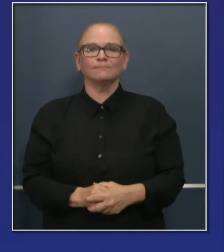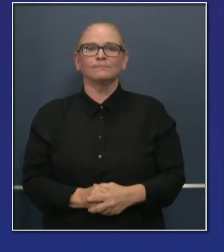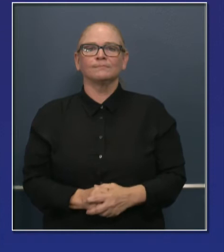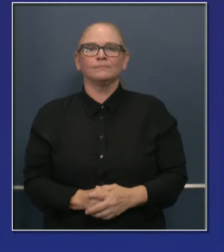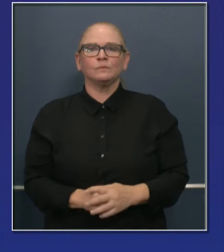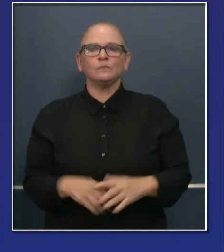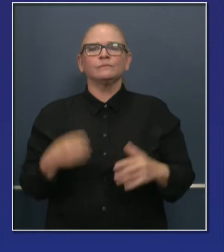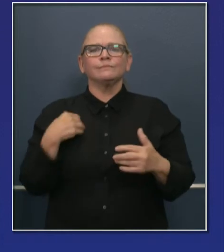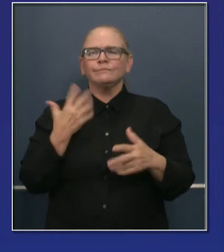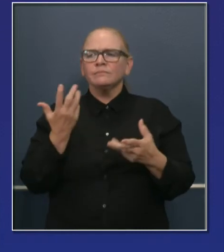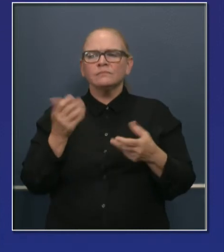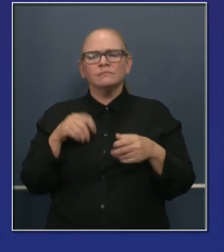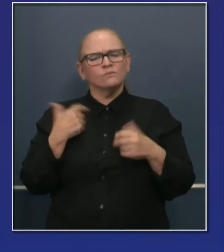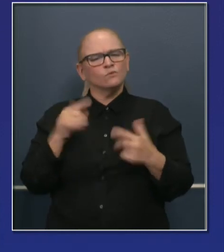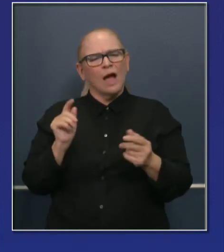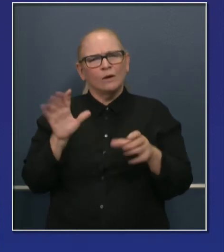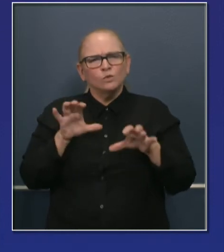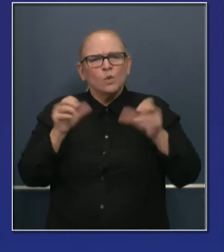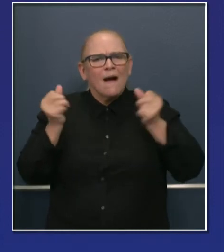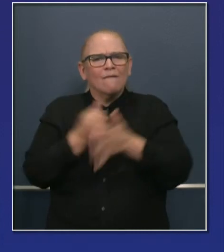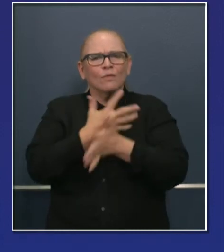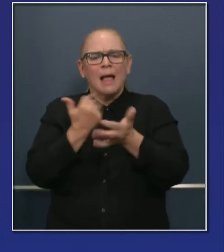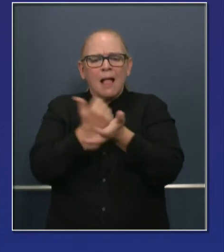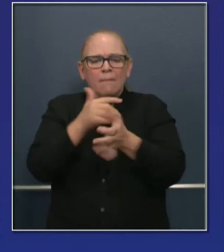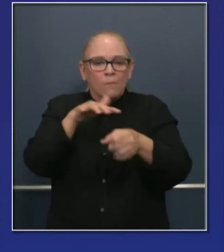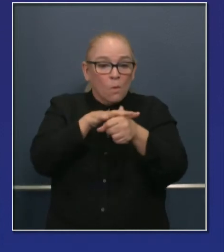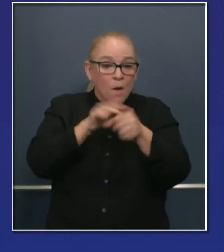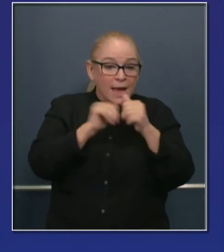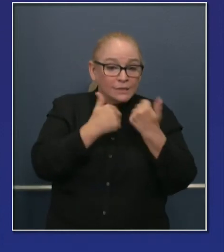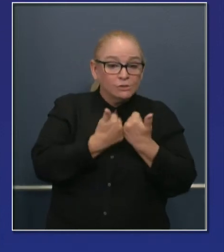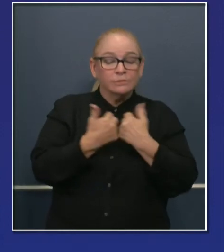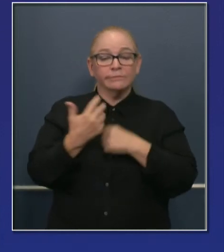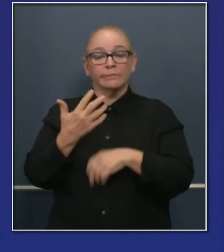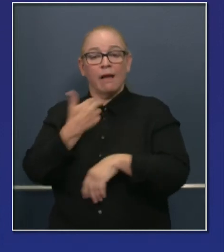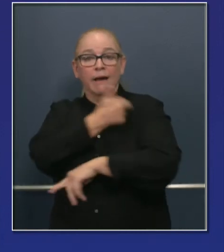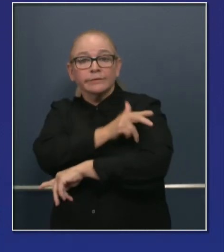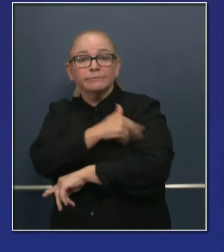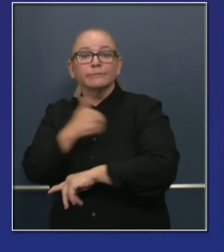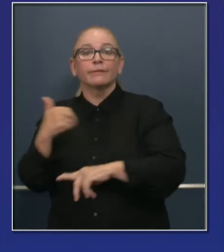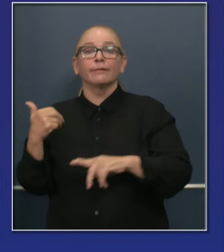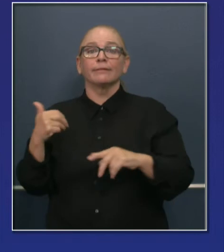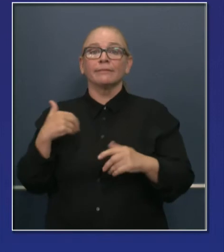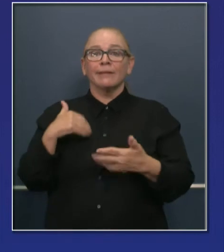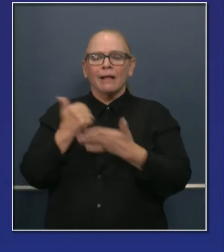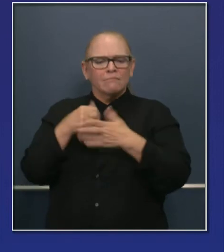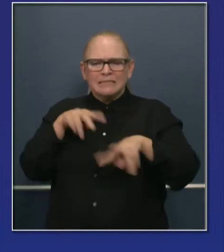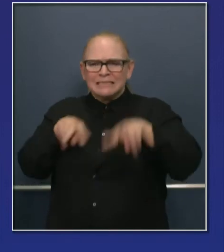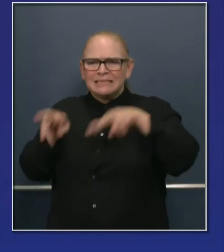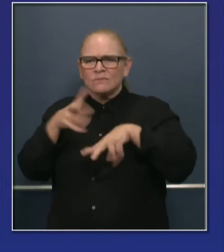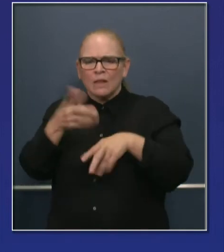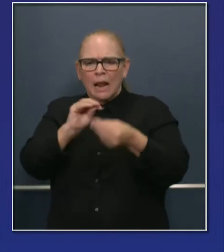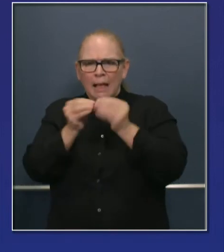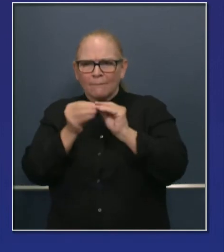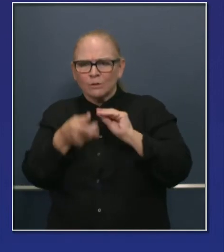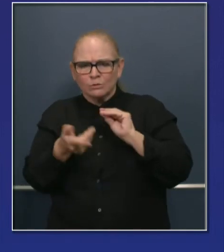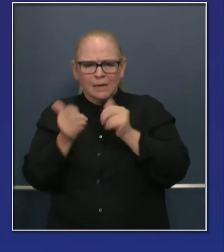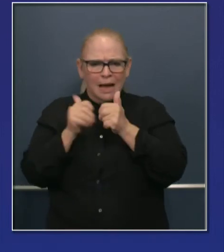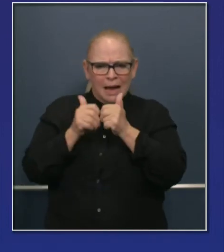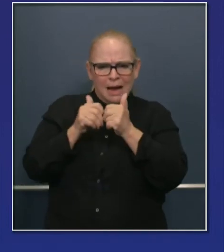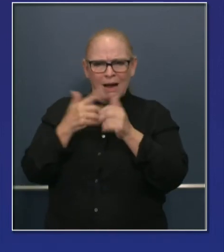in local gaps and working with counties to assess their current dashboard as it relates to data